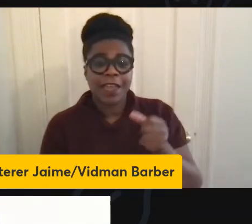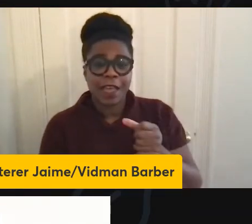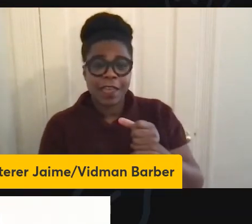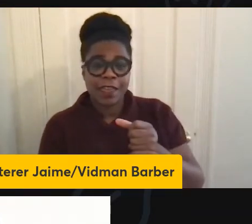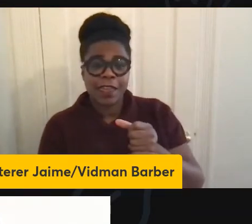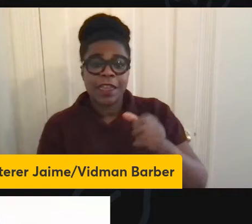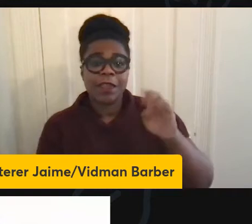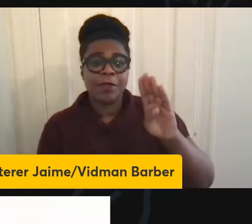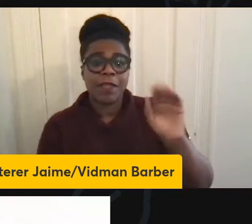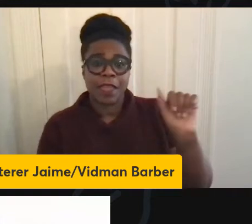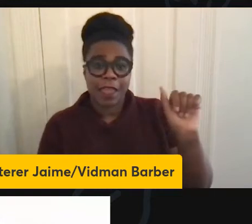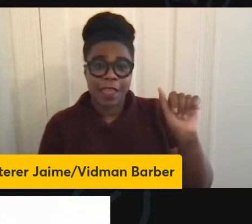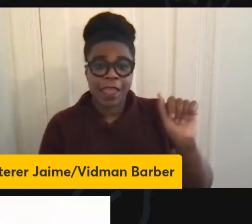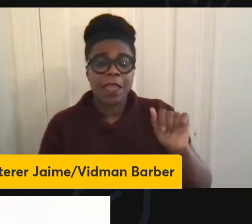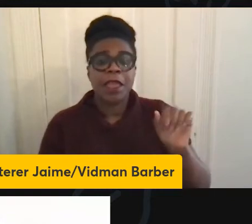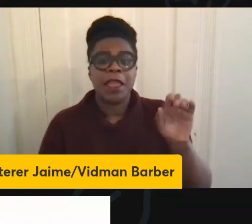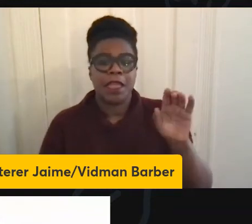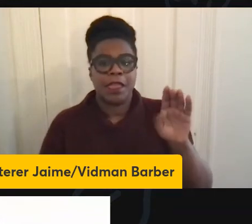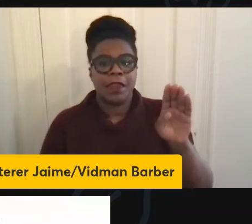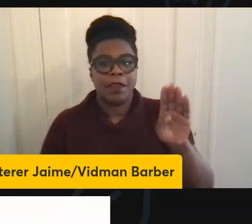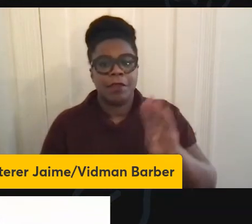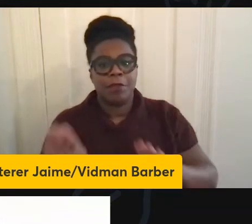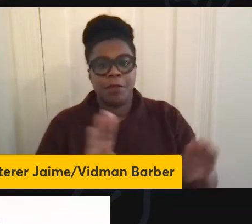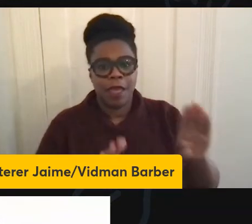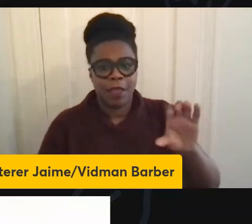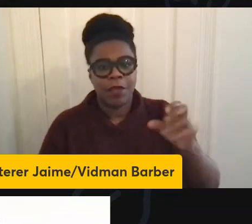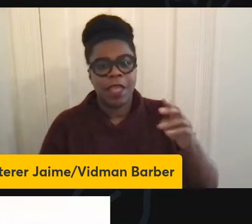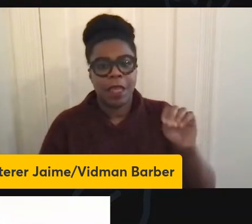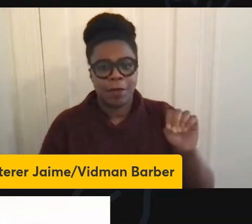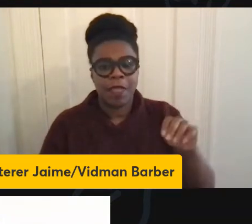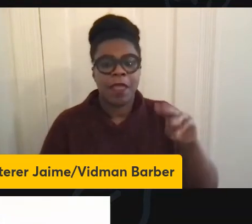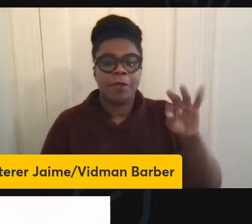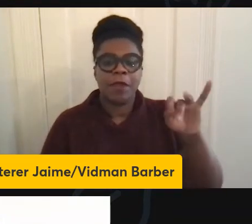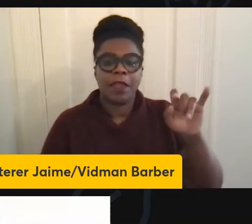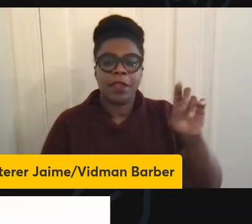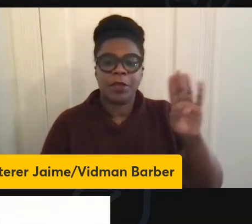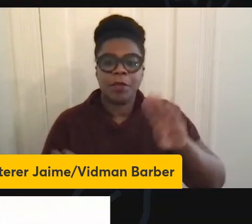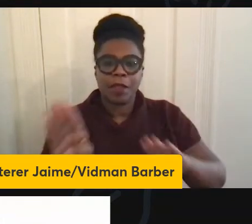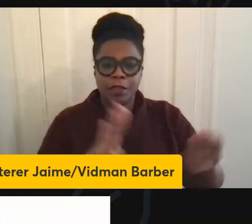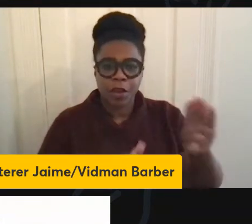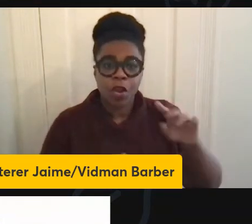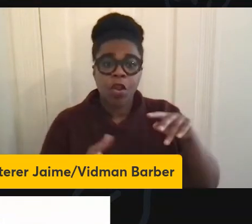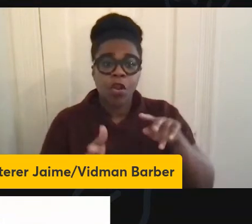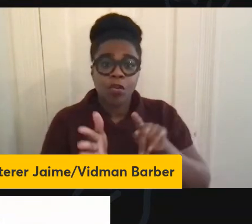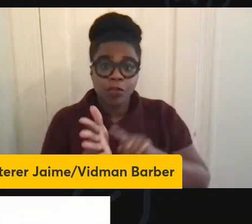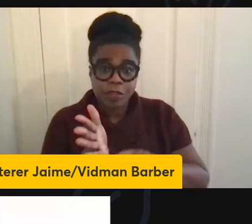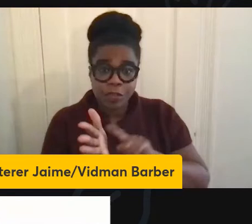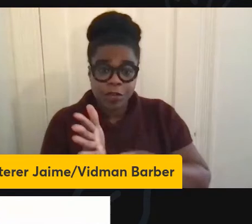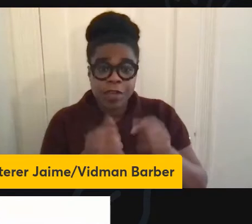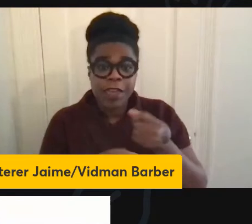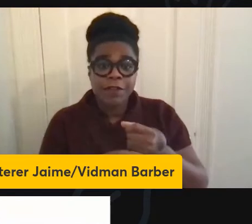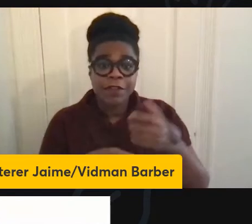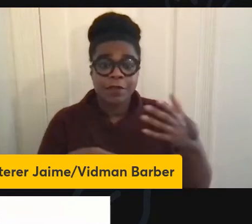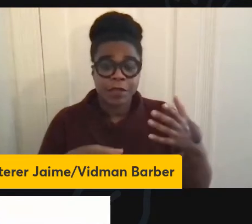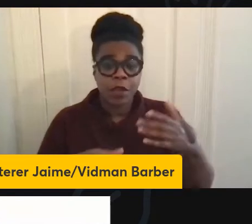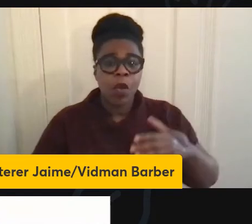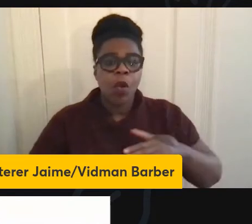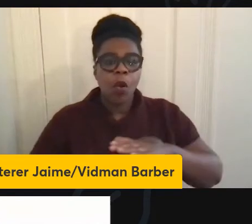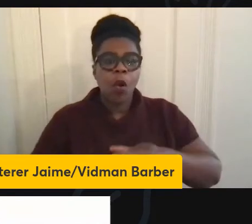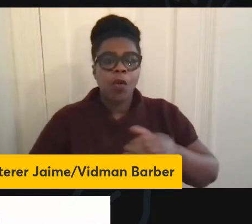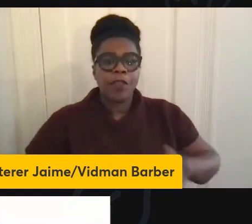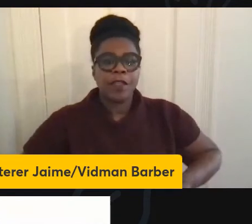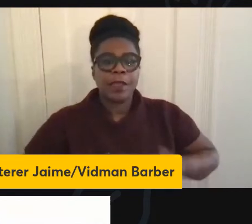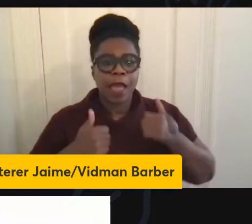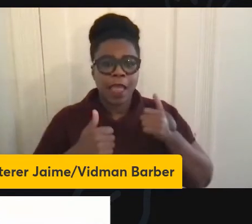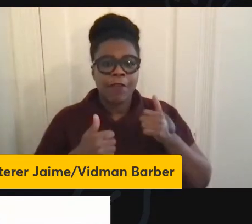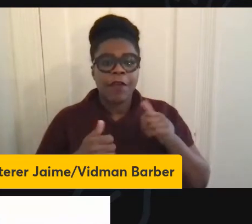in biochemistry and molecular biology. Her research focuses on the effects of inflammation on the longevity of humoral